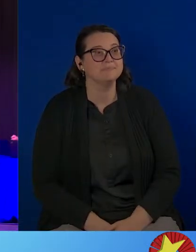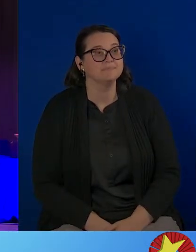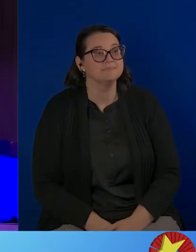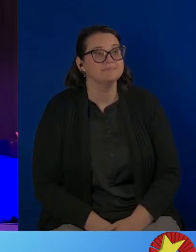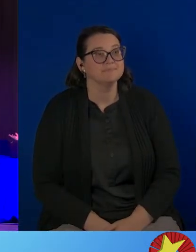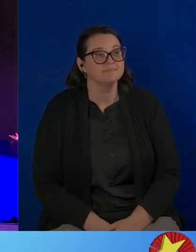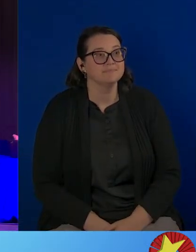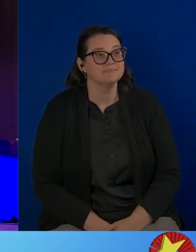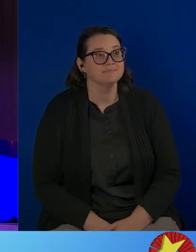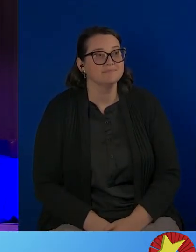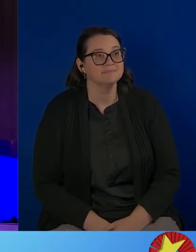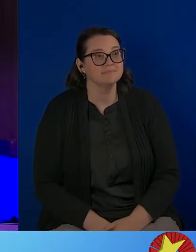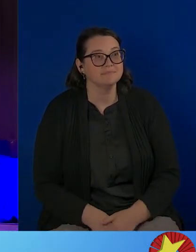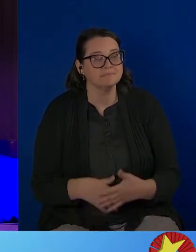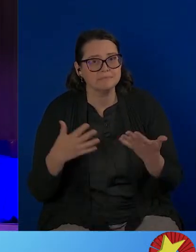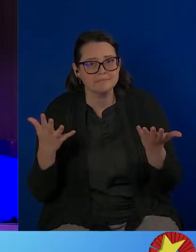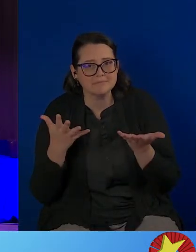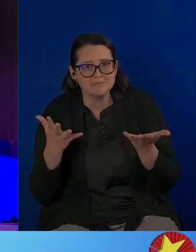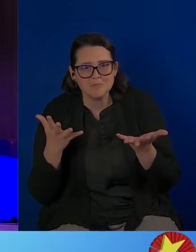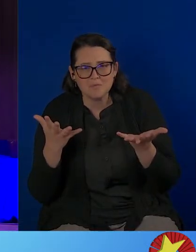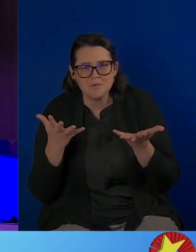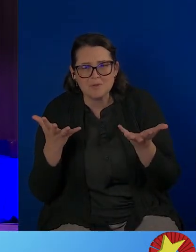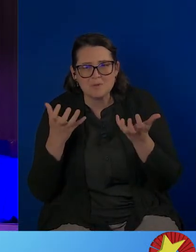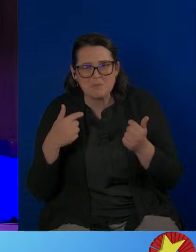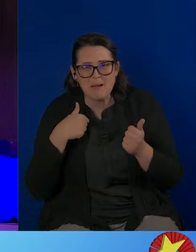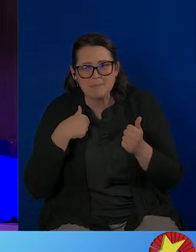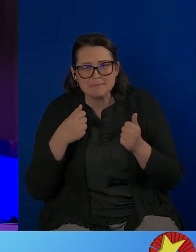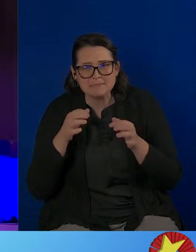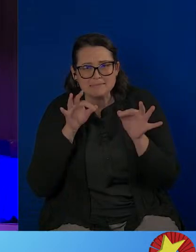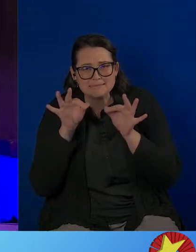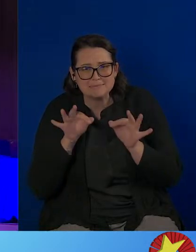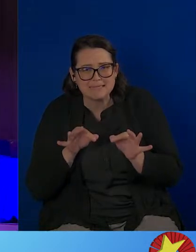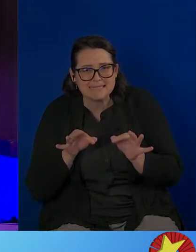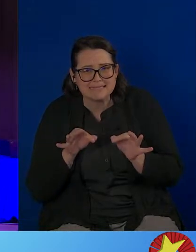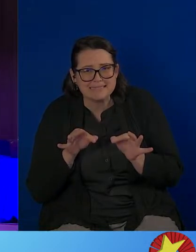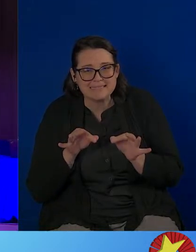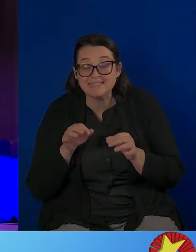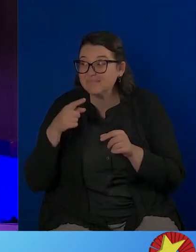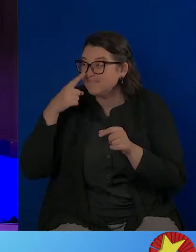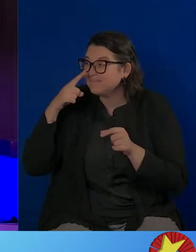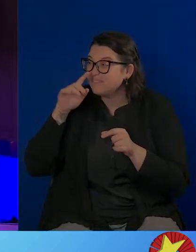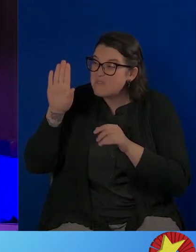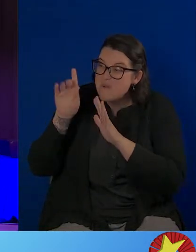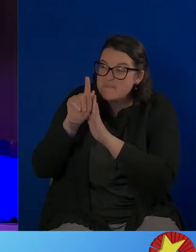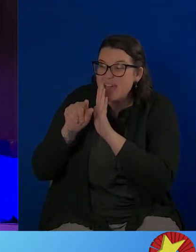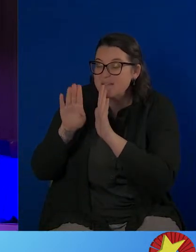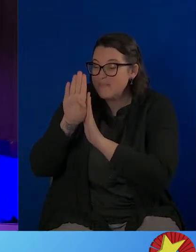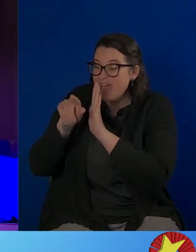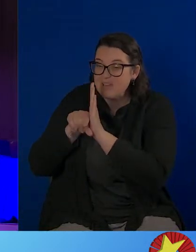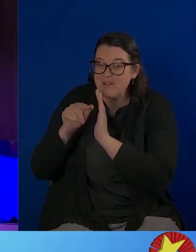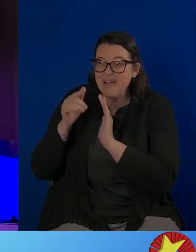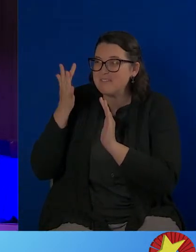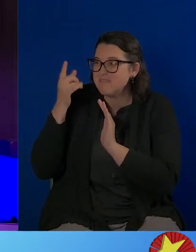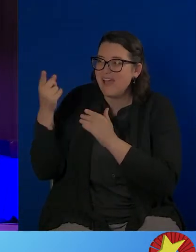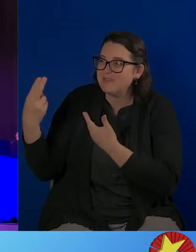What would you like me to elaborate on? How about your background and what brings you to